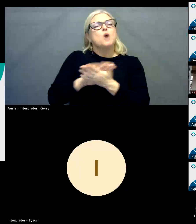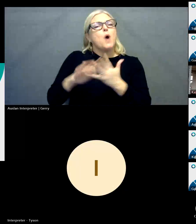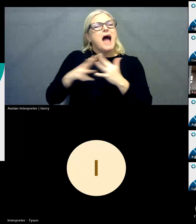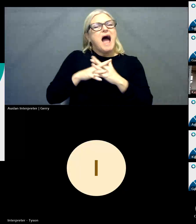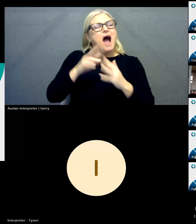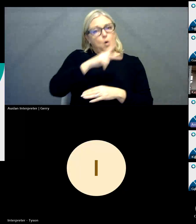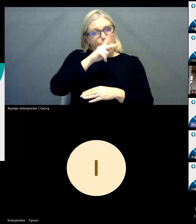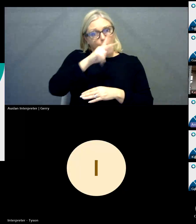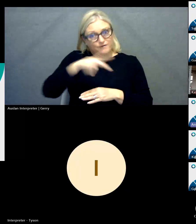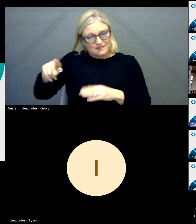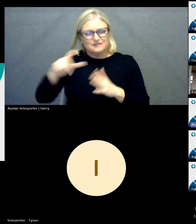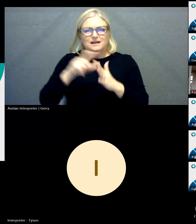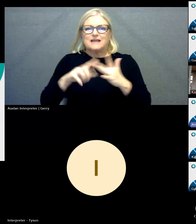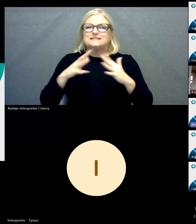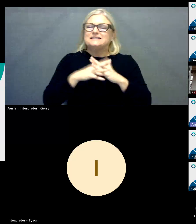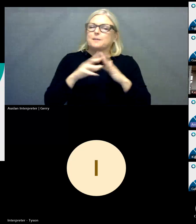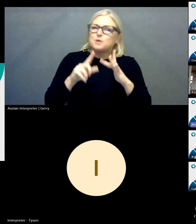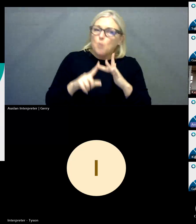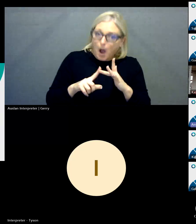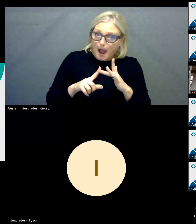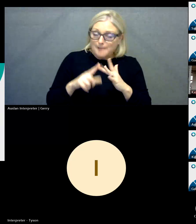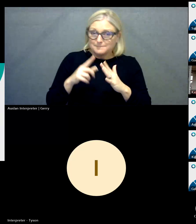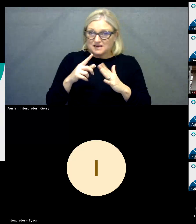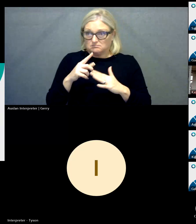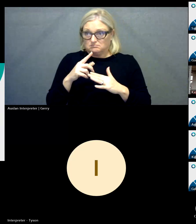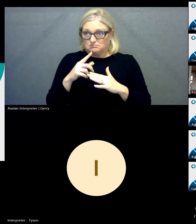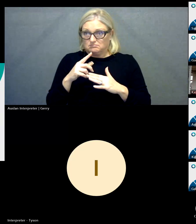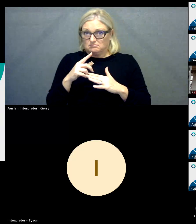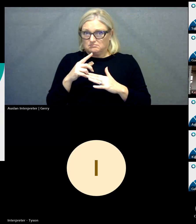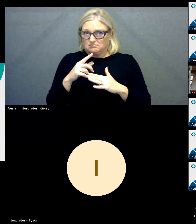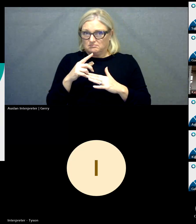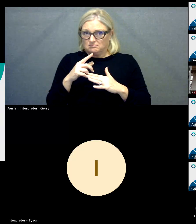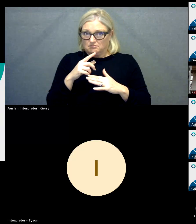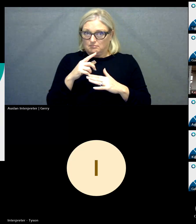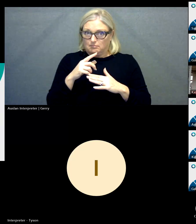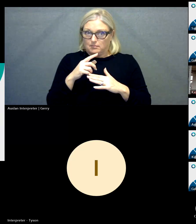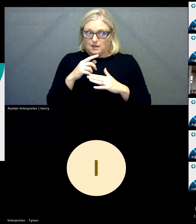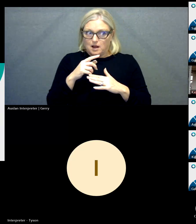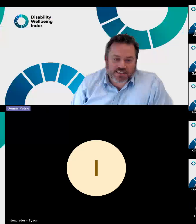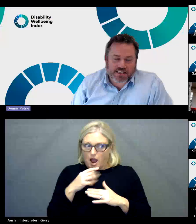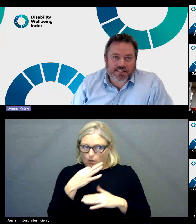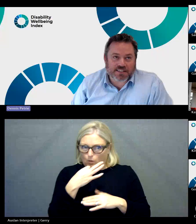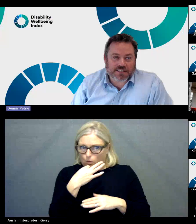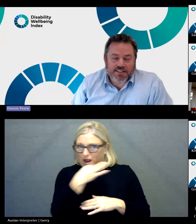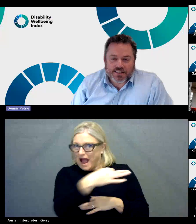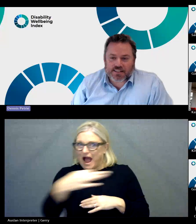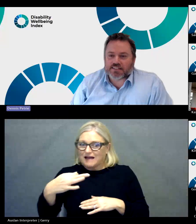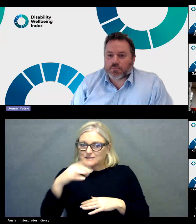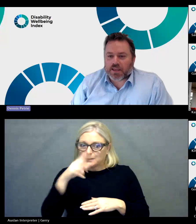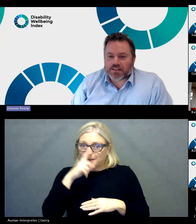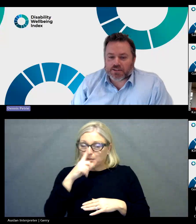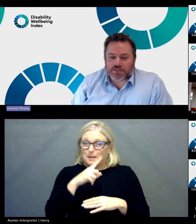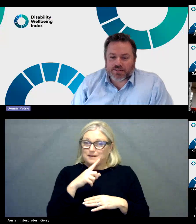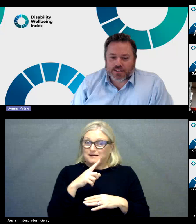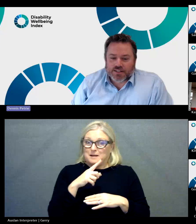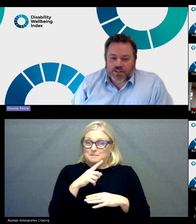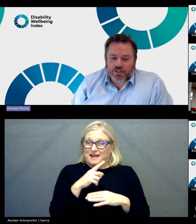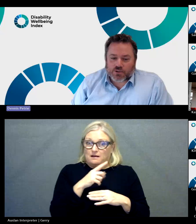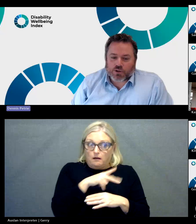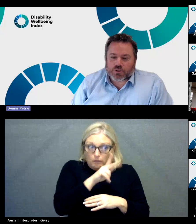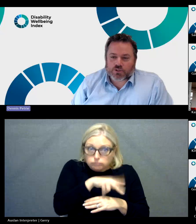Like, what would you recommend in terms of, how often should you be asking people to complete these things? And does it depend